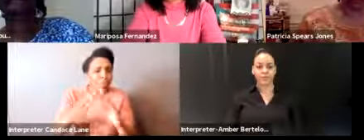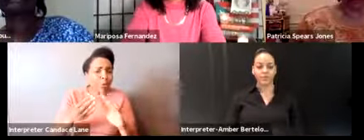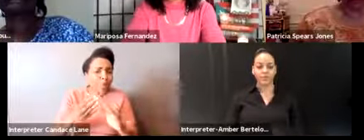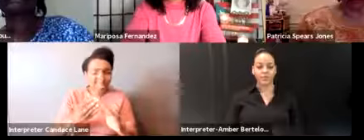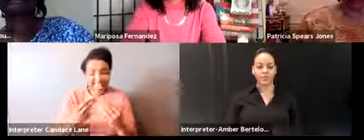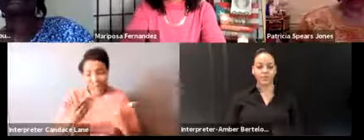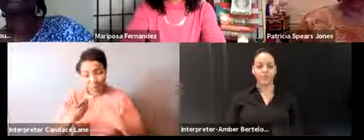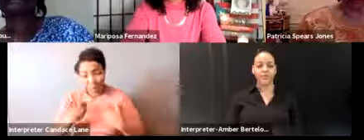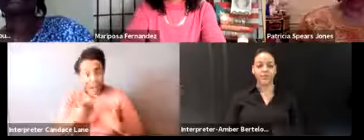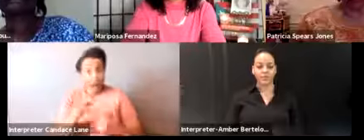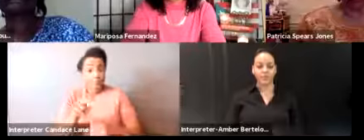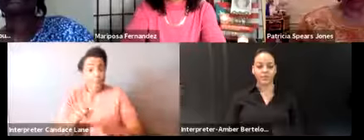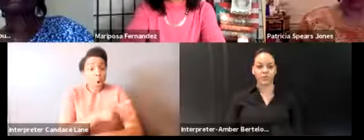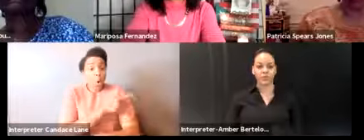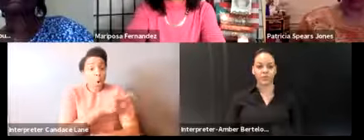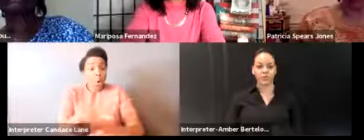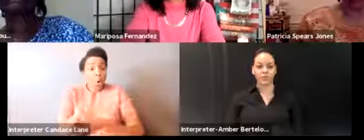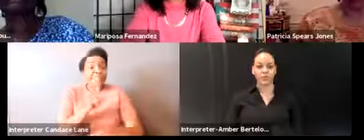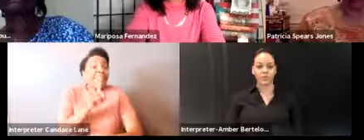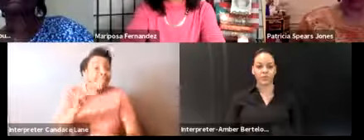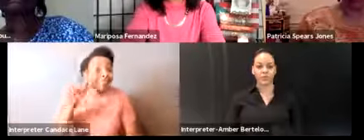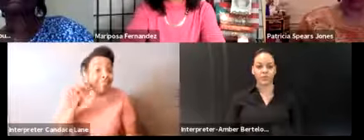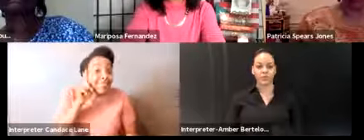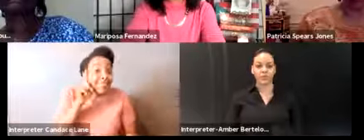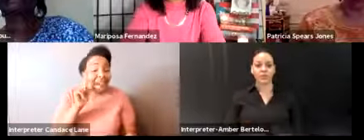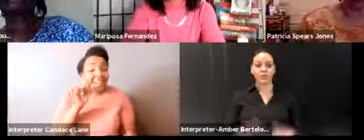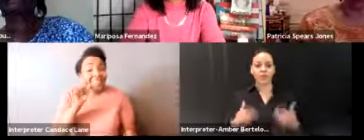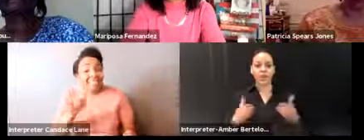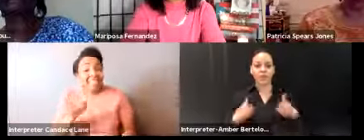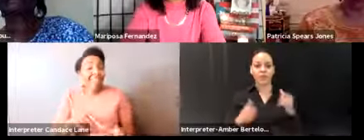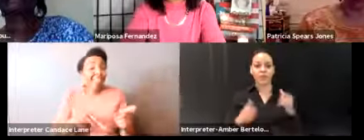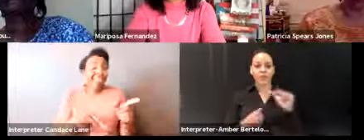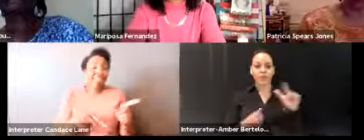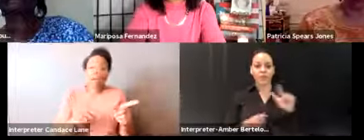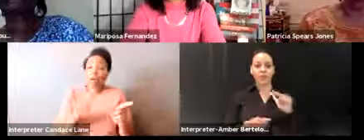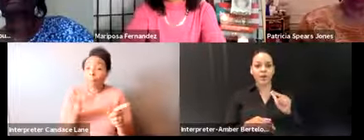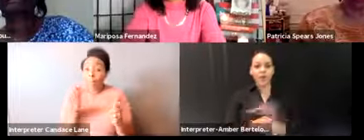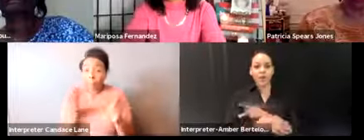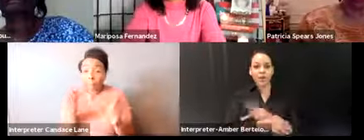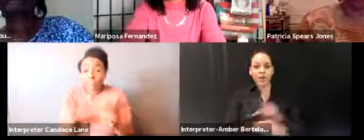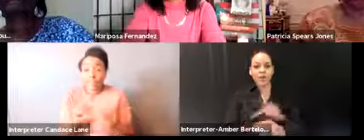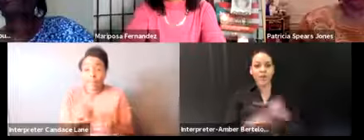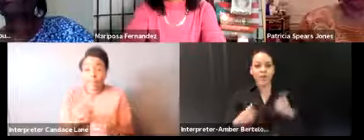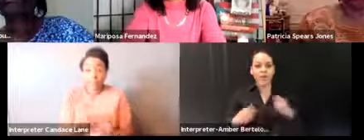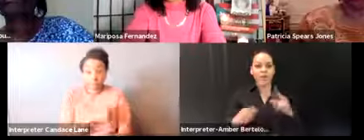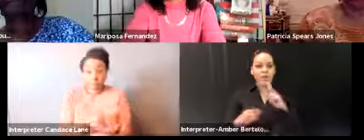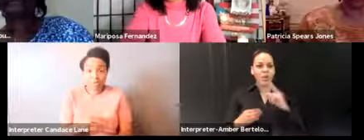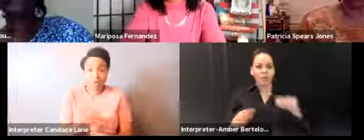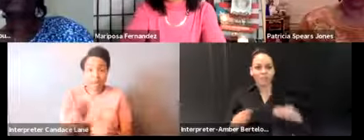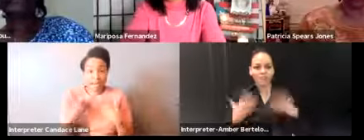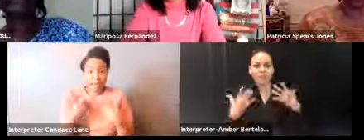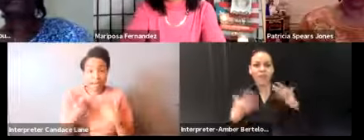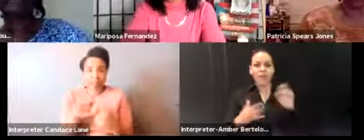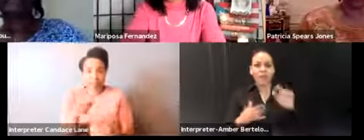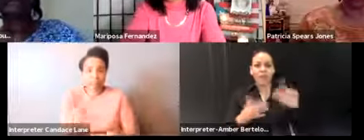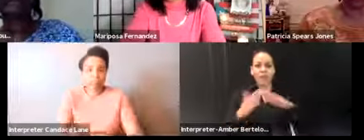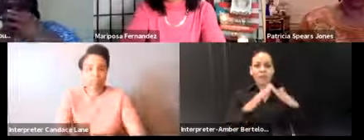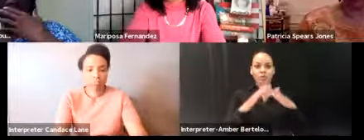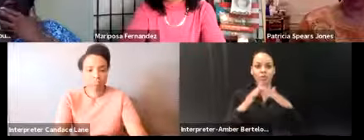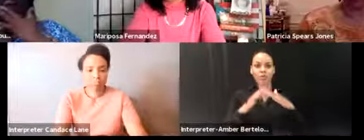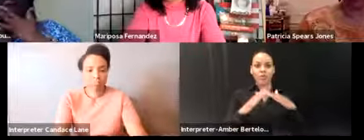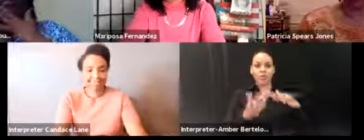ASL poets. There's a vibrant spoken word ASL community in New York. And